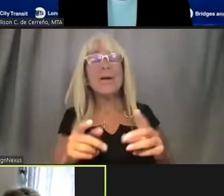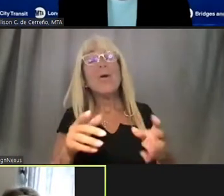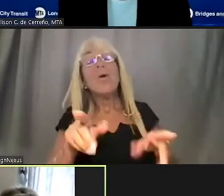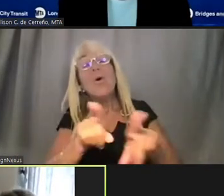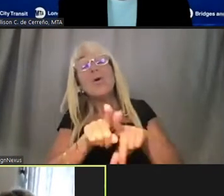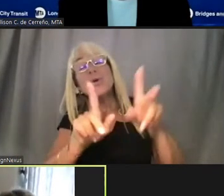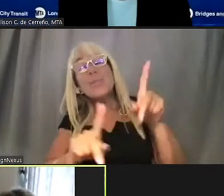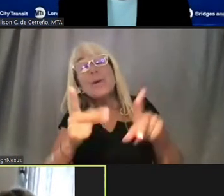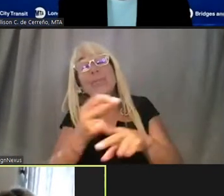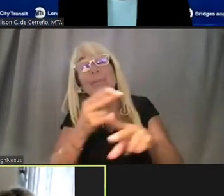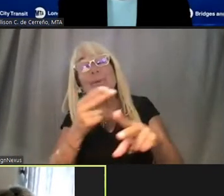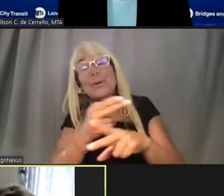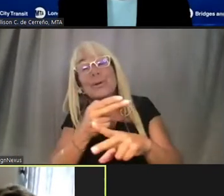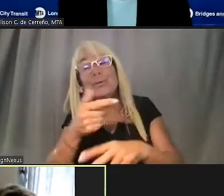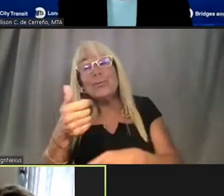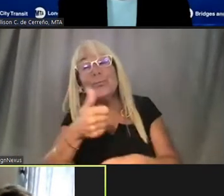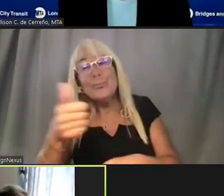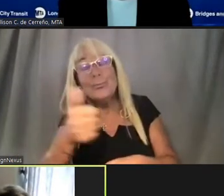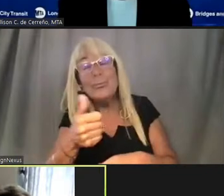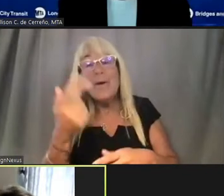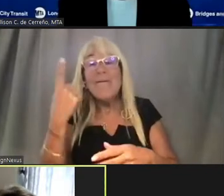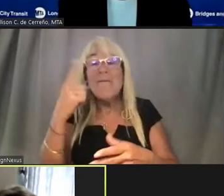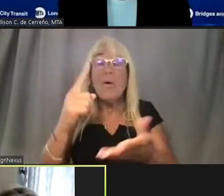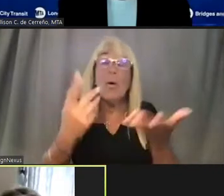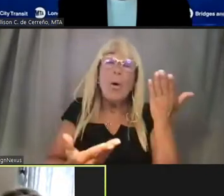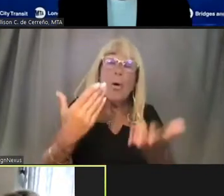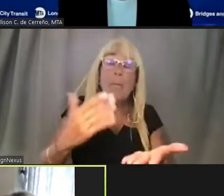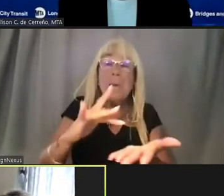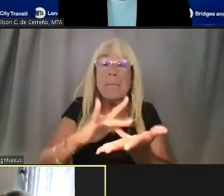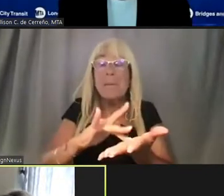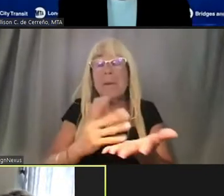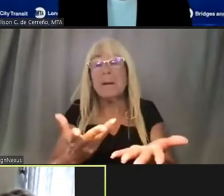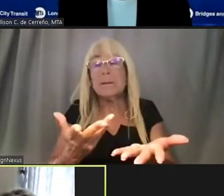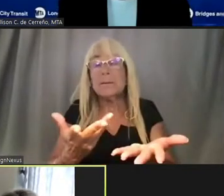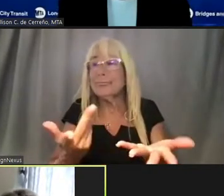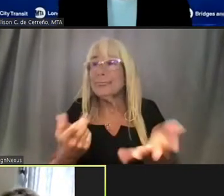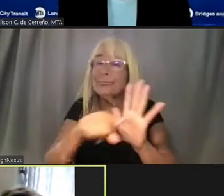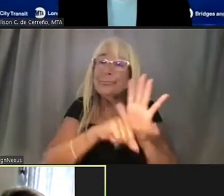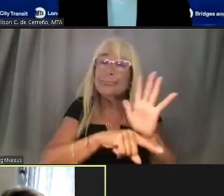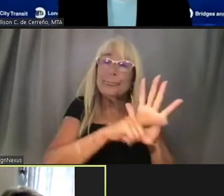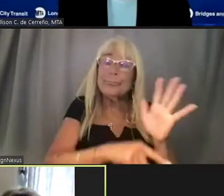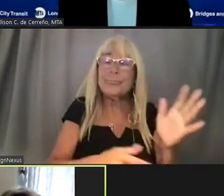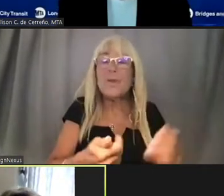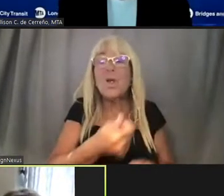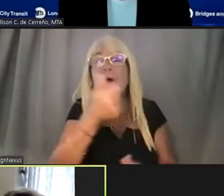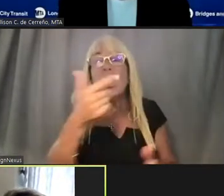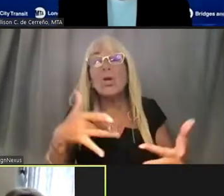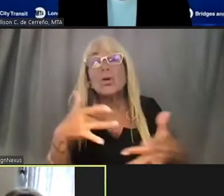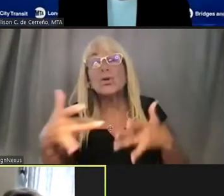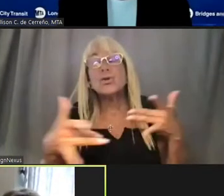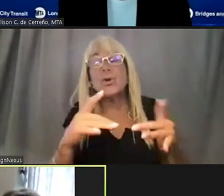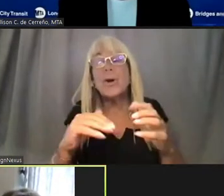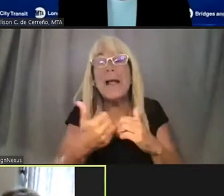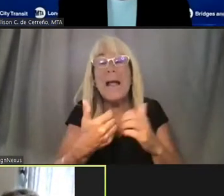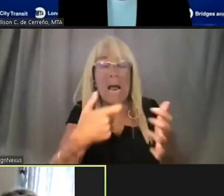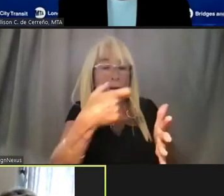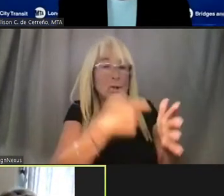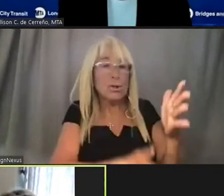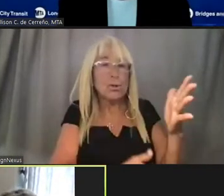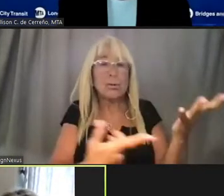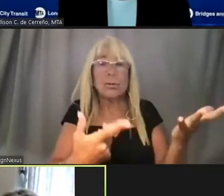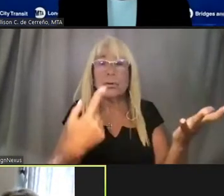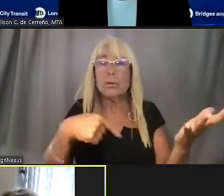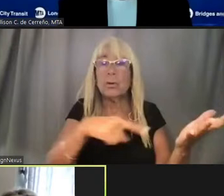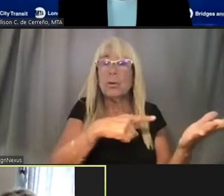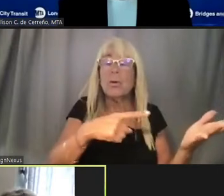due to Medical Treatments may be especially disadvantaged another concern is how the tolls will impact God's love we deliver